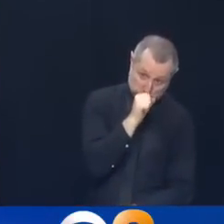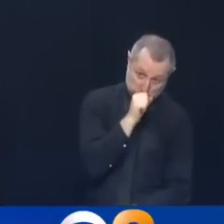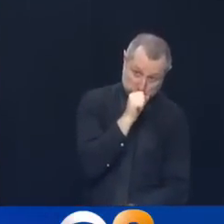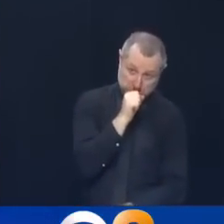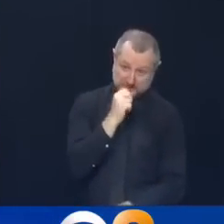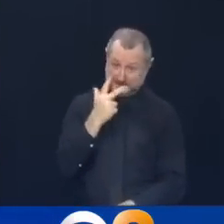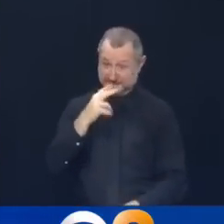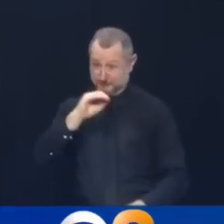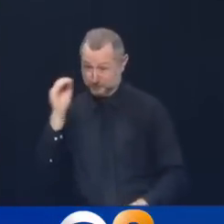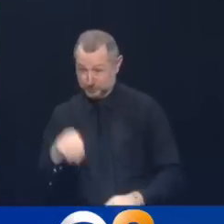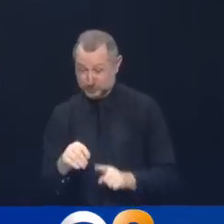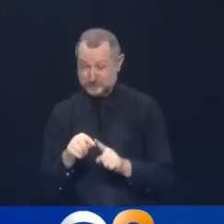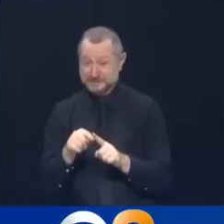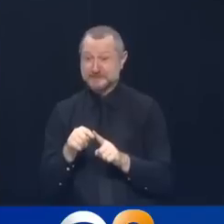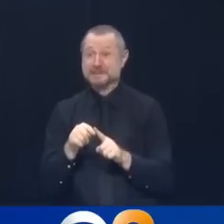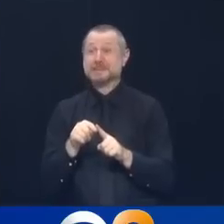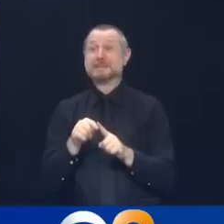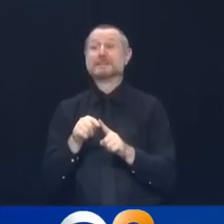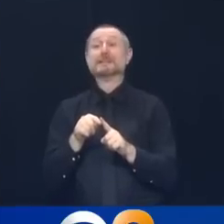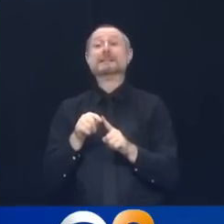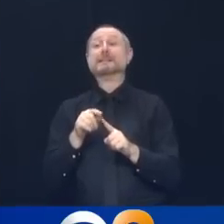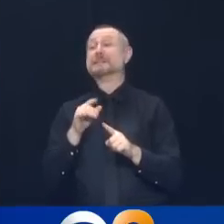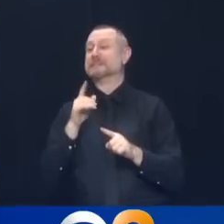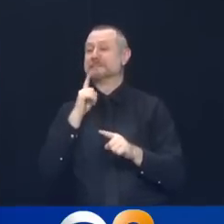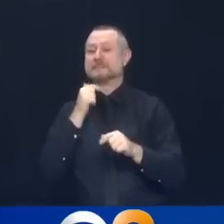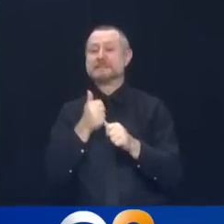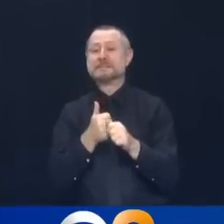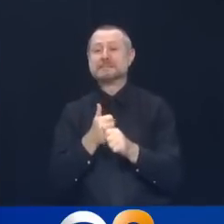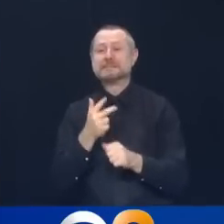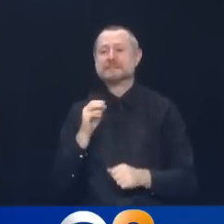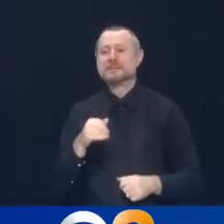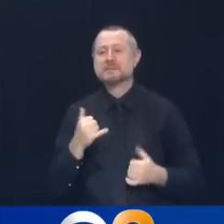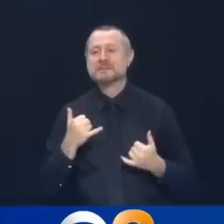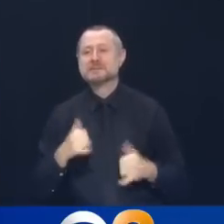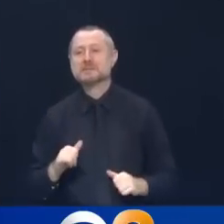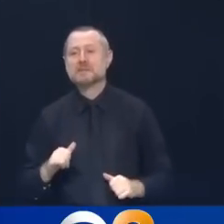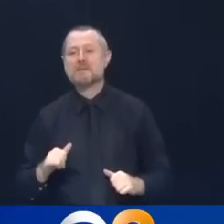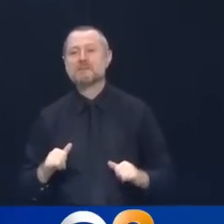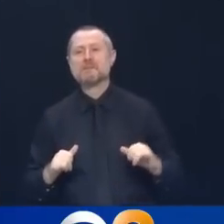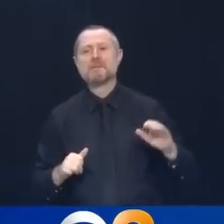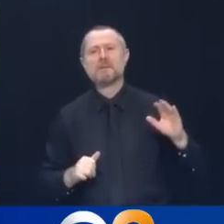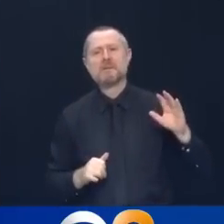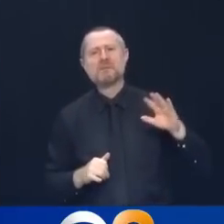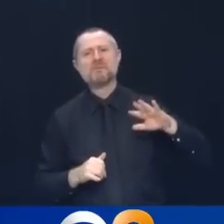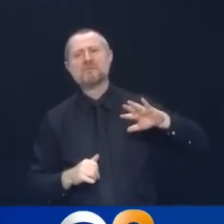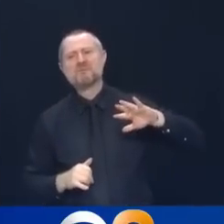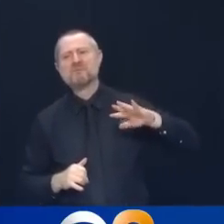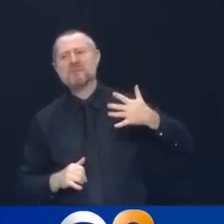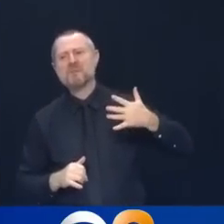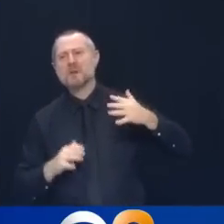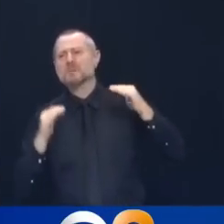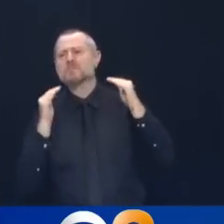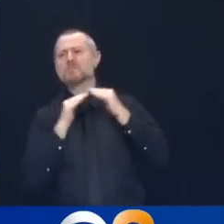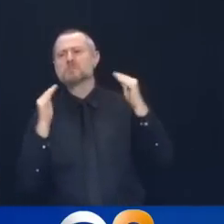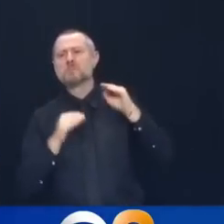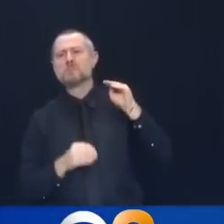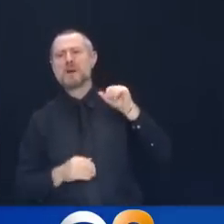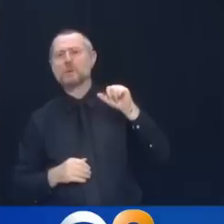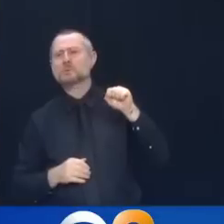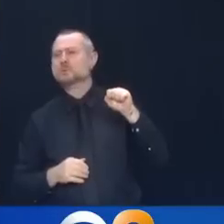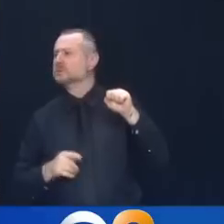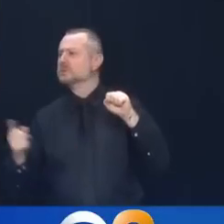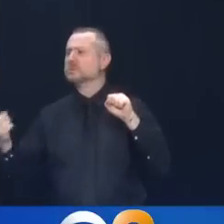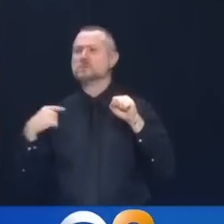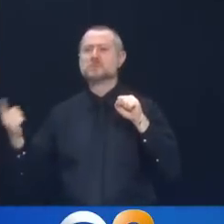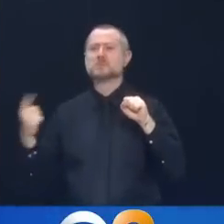3% is the 5th. It's Massachusetts. It's every state